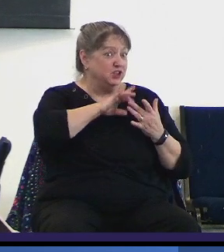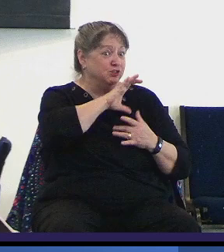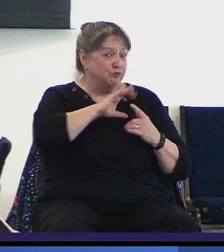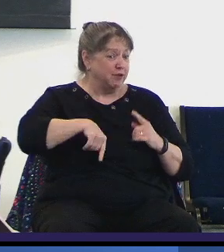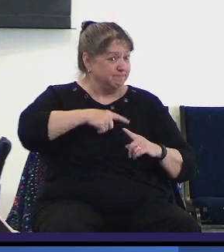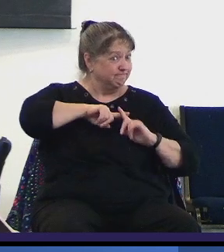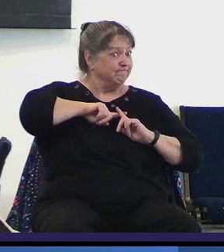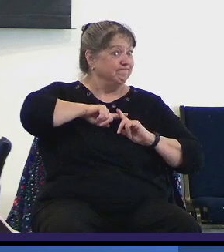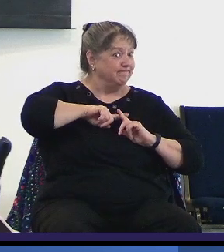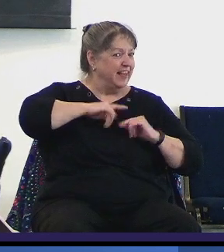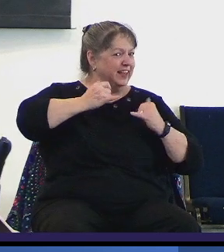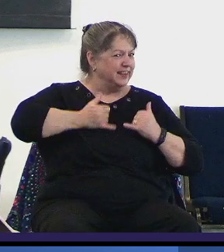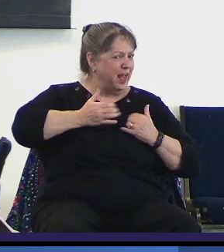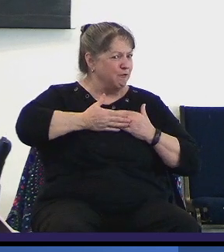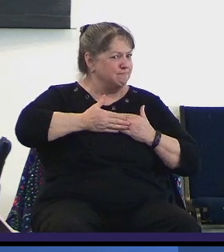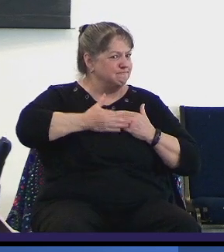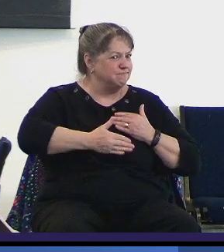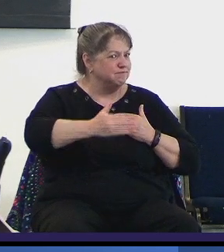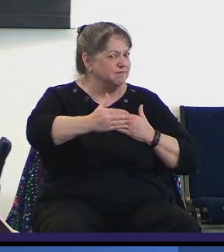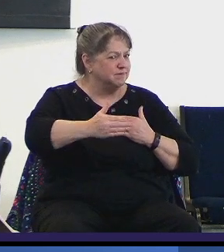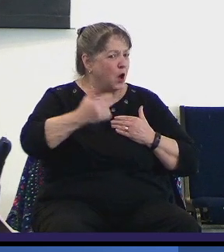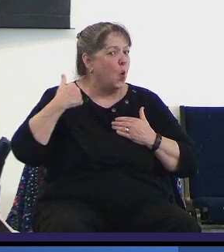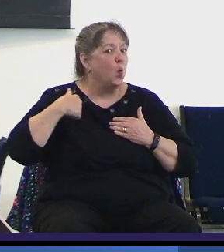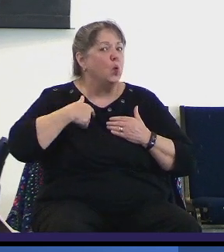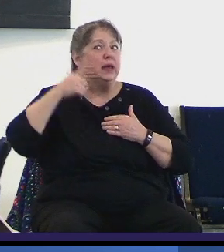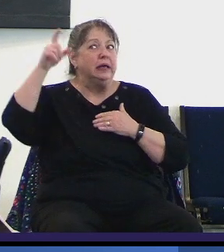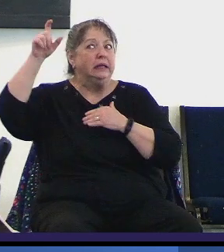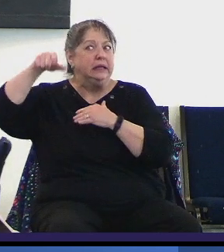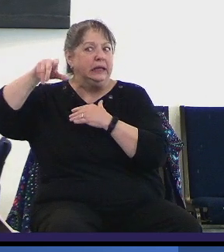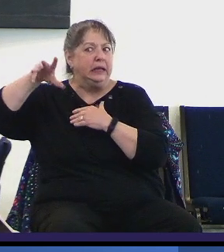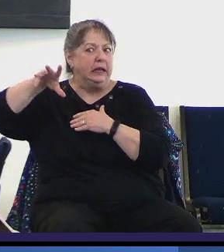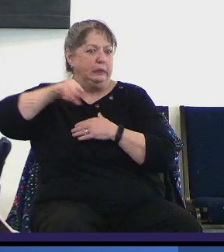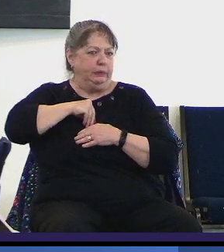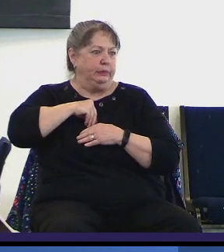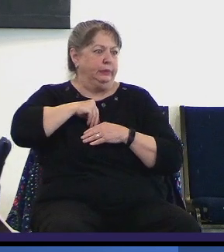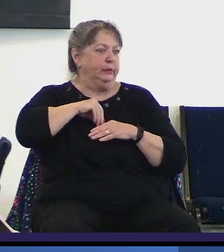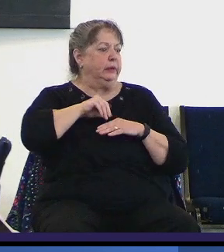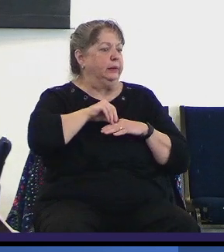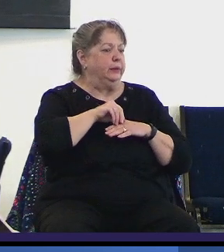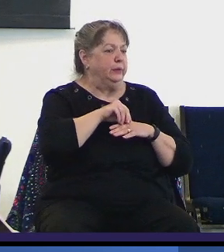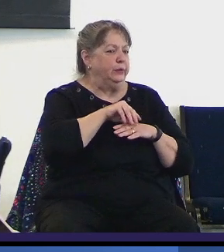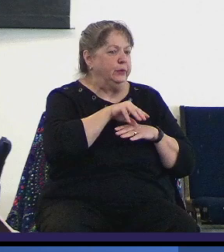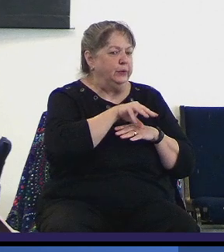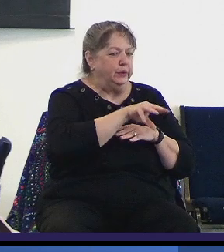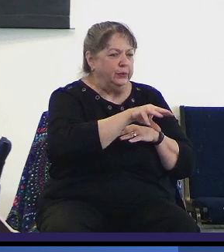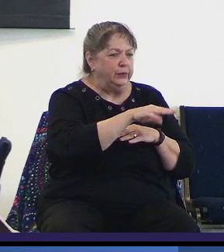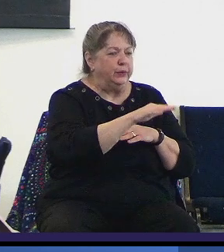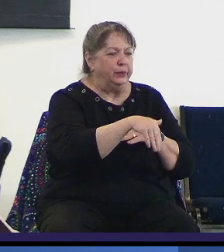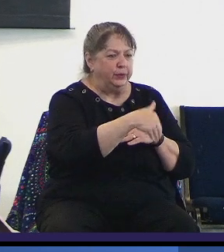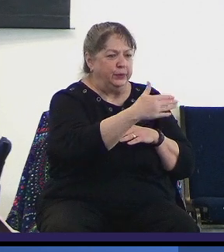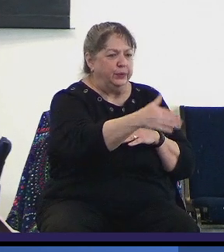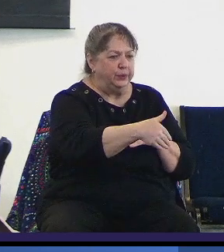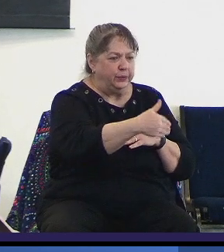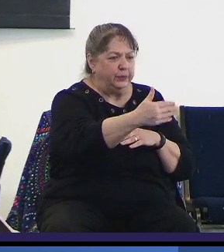the Christian life. We need to make them longing for that. The Holy Spirit can do that as well.